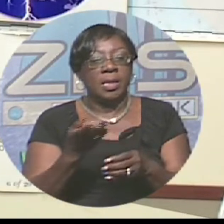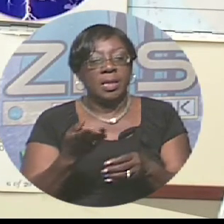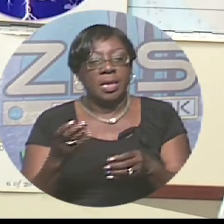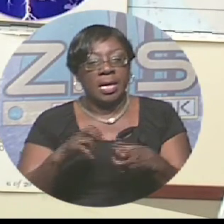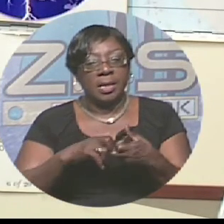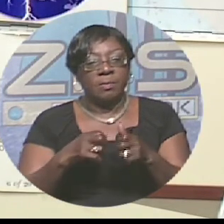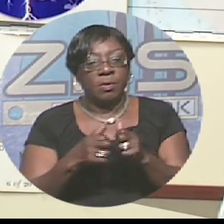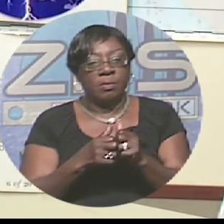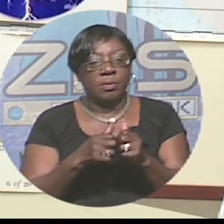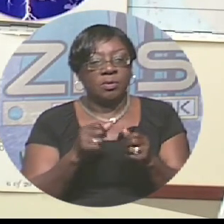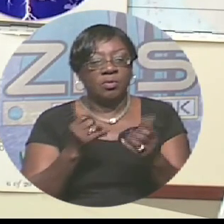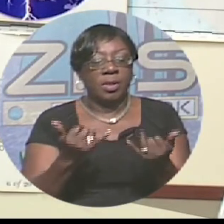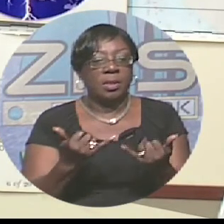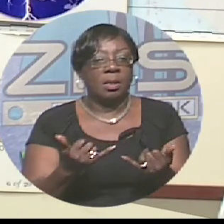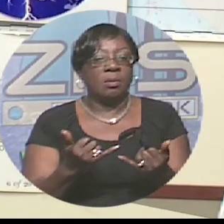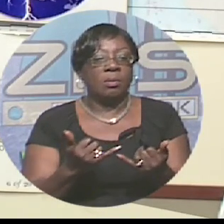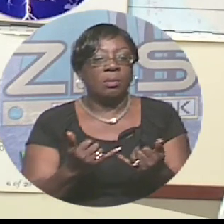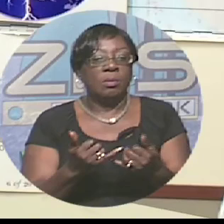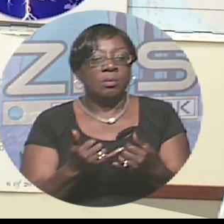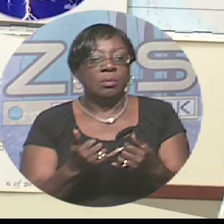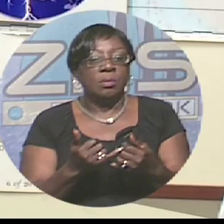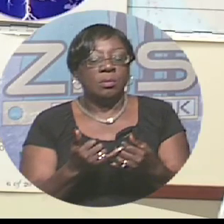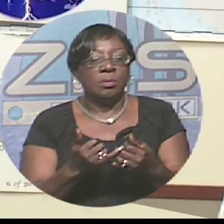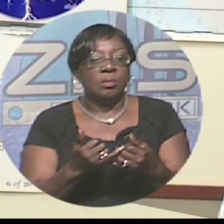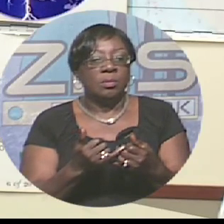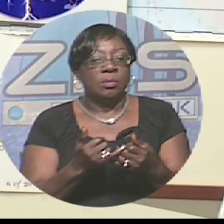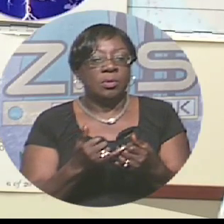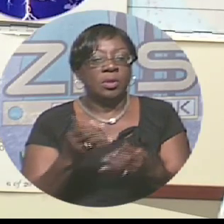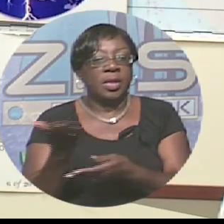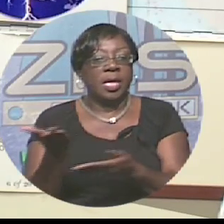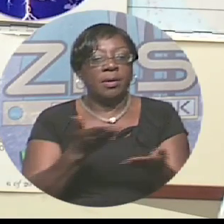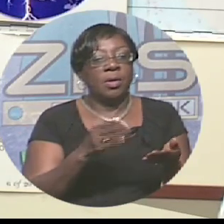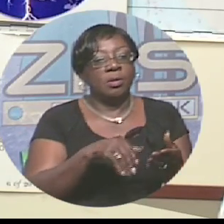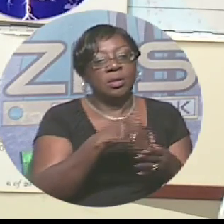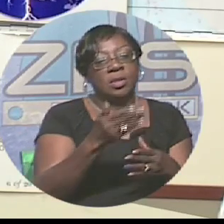circuits and so forth, the teams are available to carry out such redirection of the circuits.